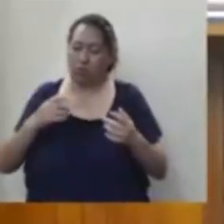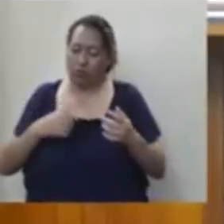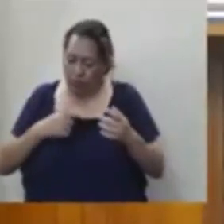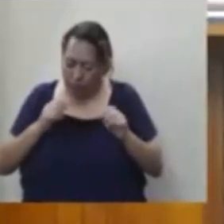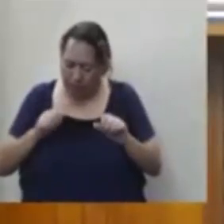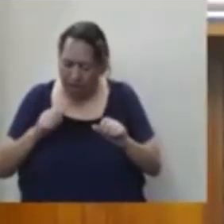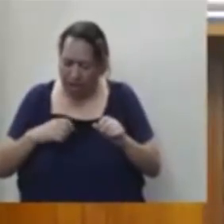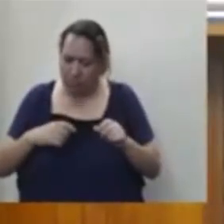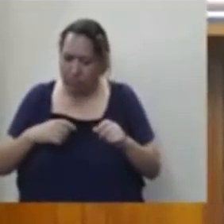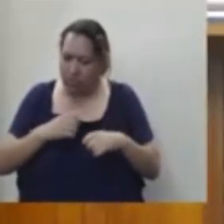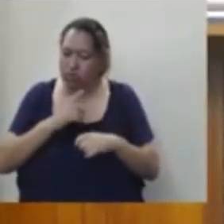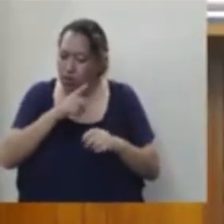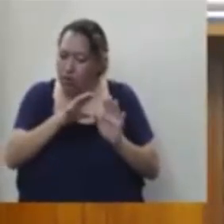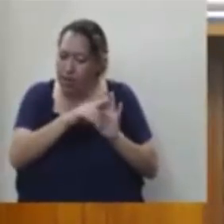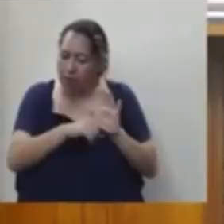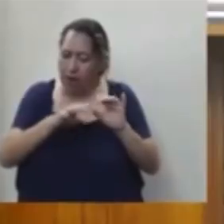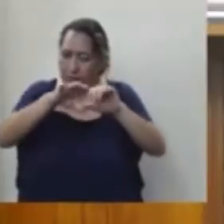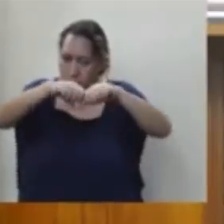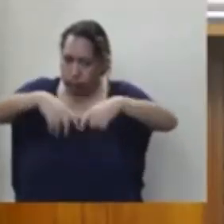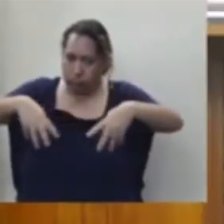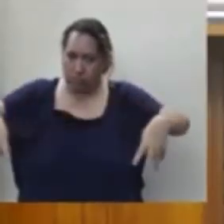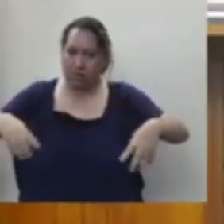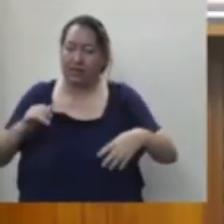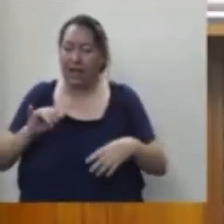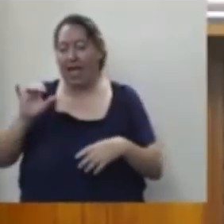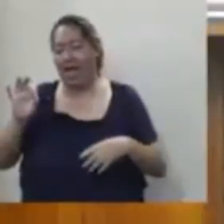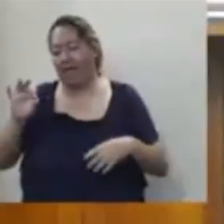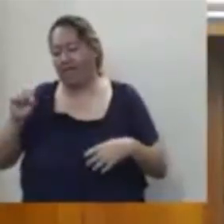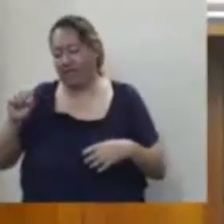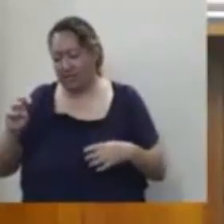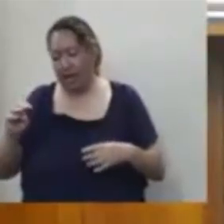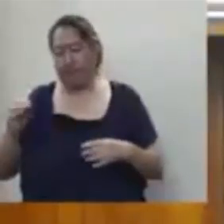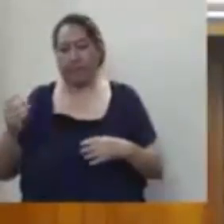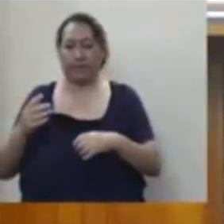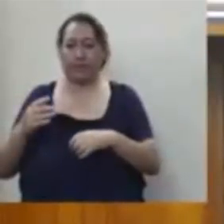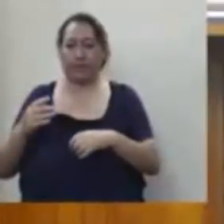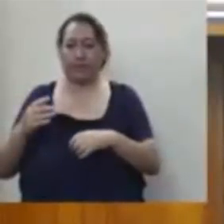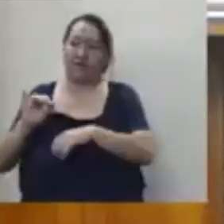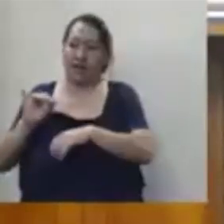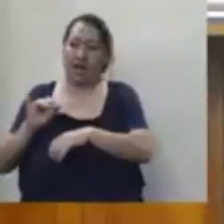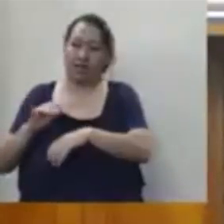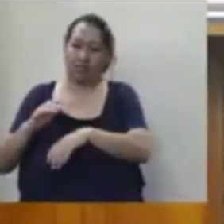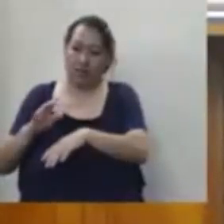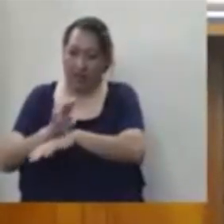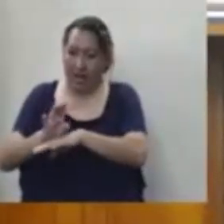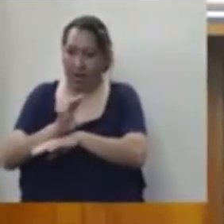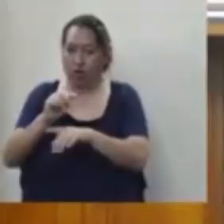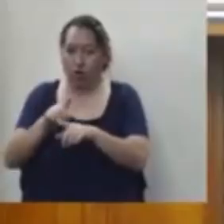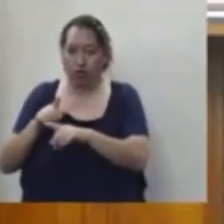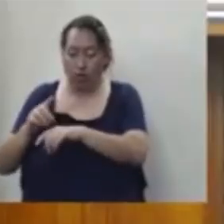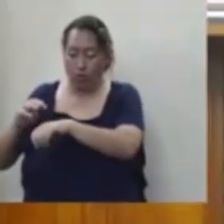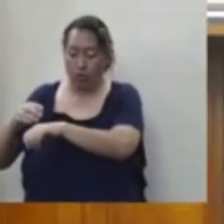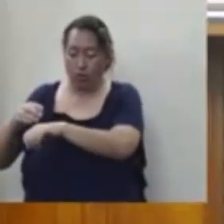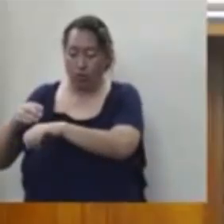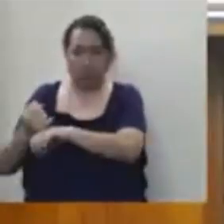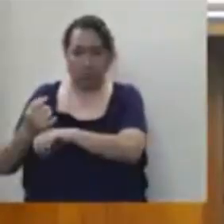of other ethnic groups, such as the FSM population, the Palauan, and also Marshallese. And that will occur